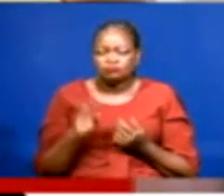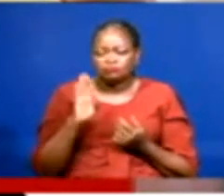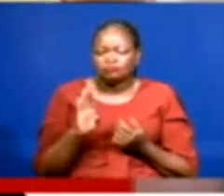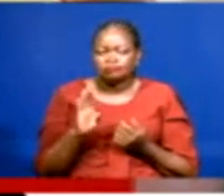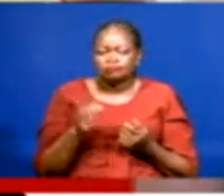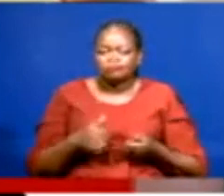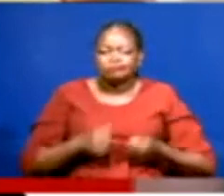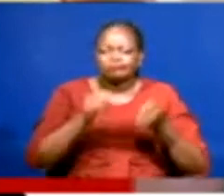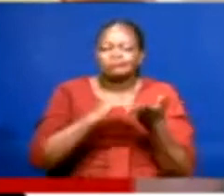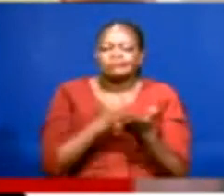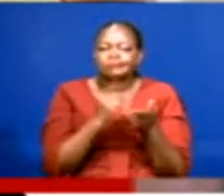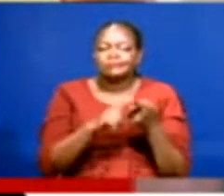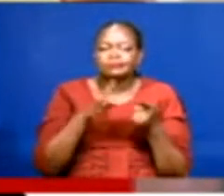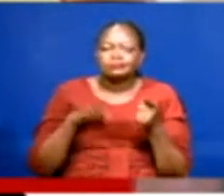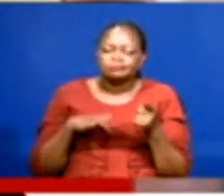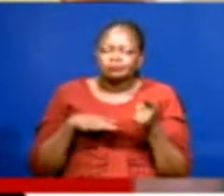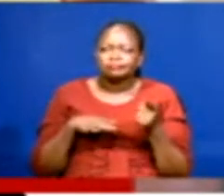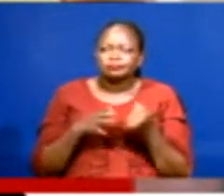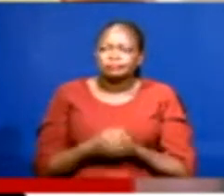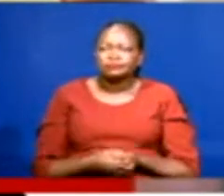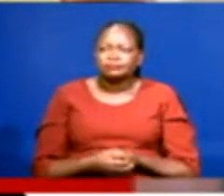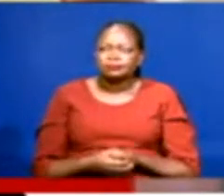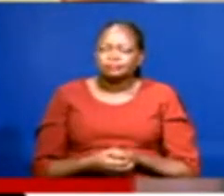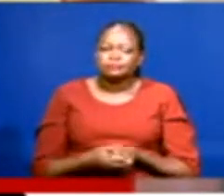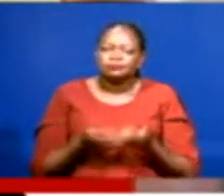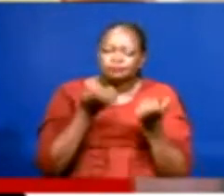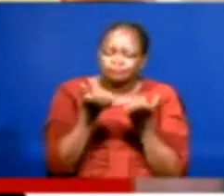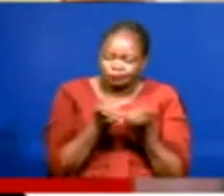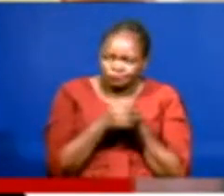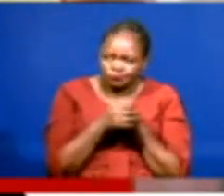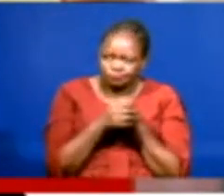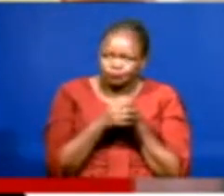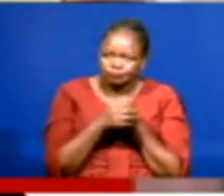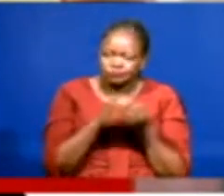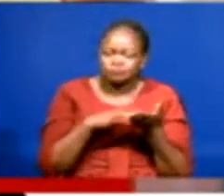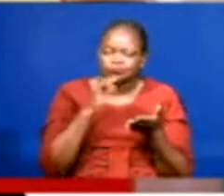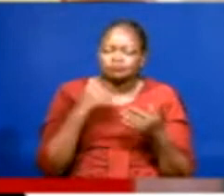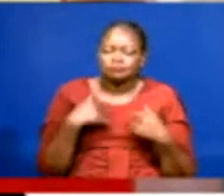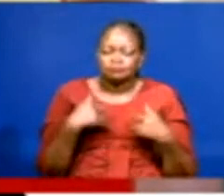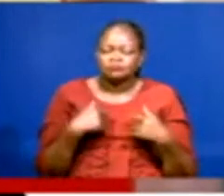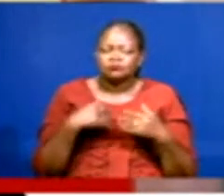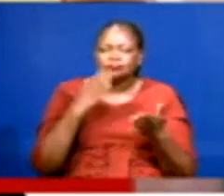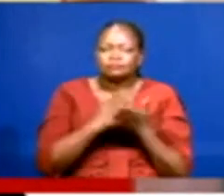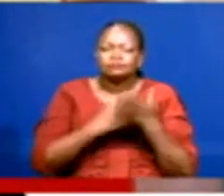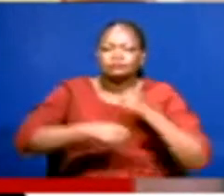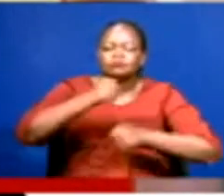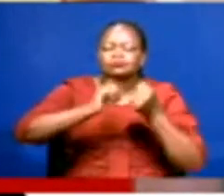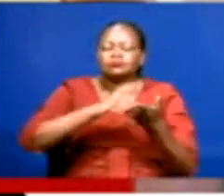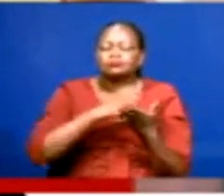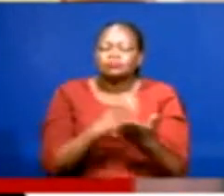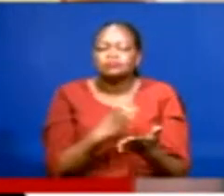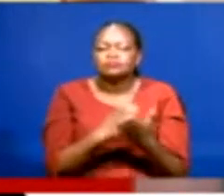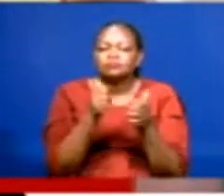Fund to women-owned enterprises. Further, we have Affirmative Action Fund,